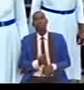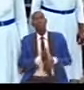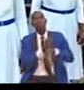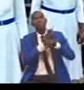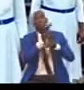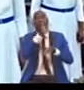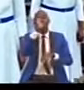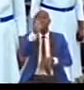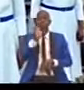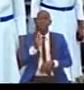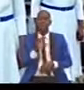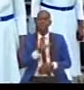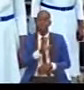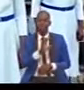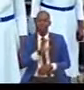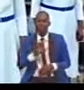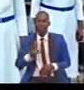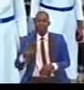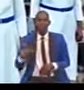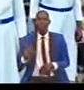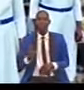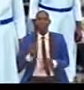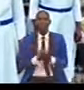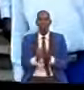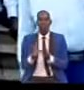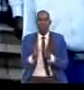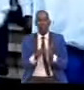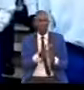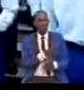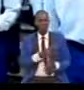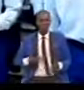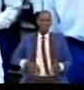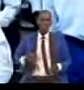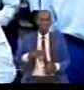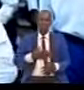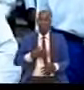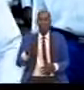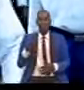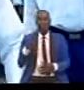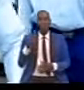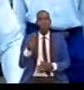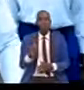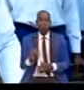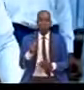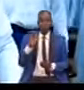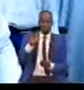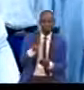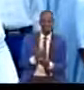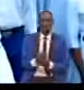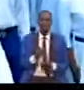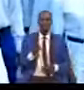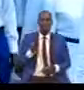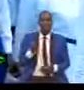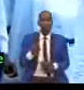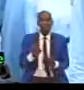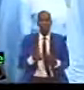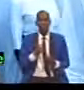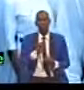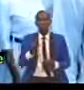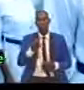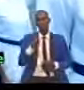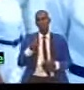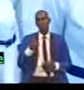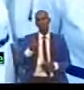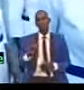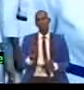Calvary, that Jesus Christ, my hero, reduced him to a zero,